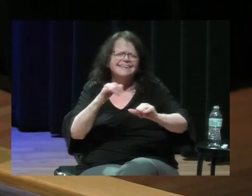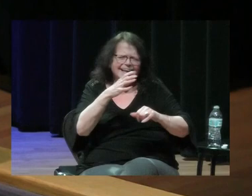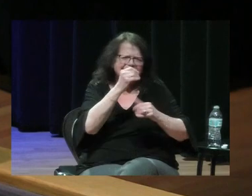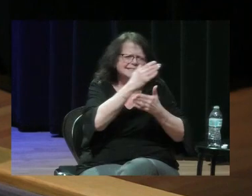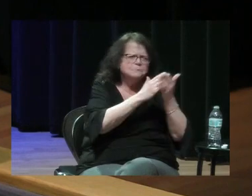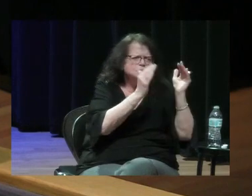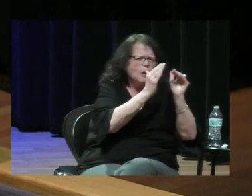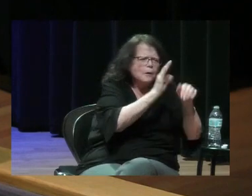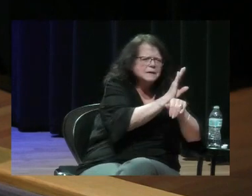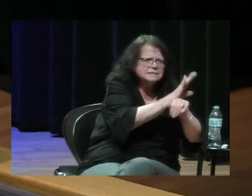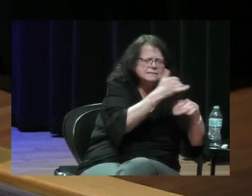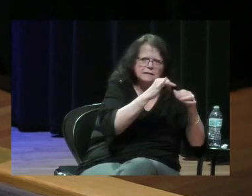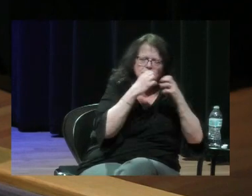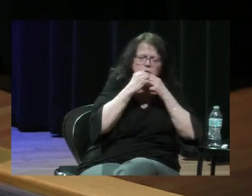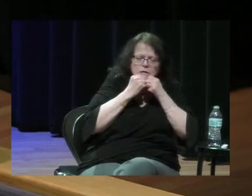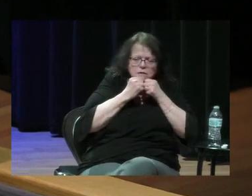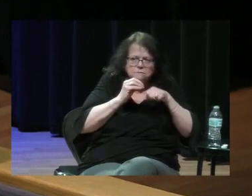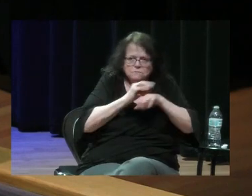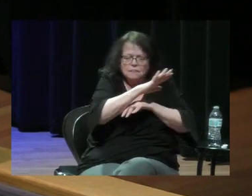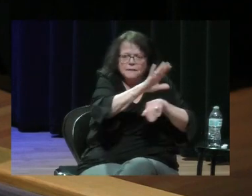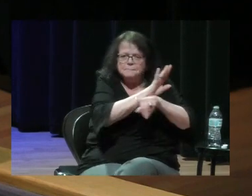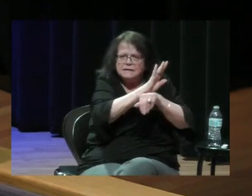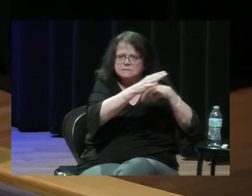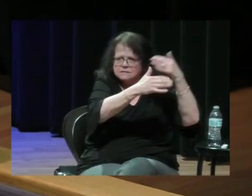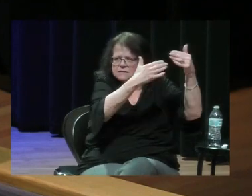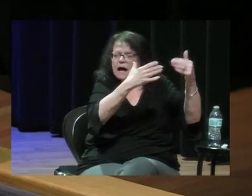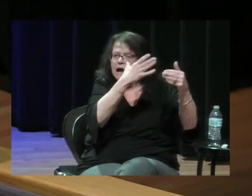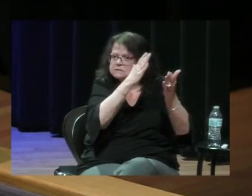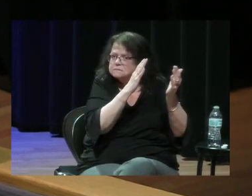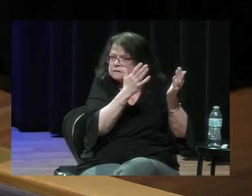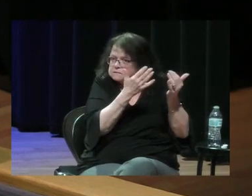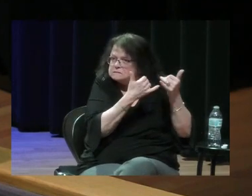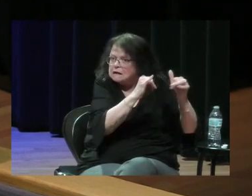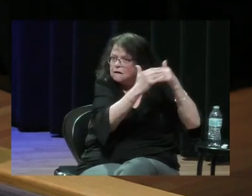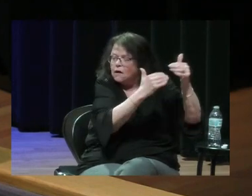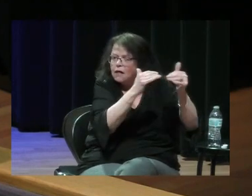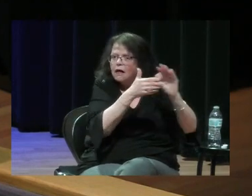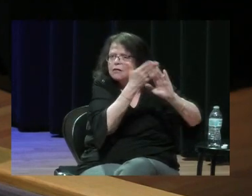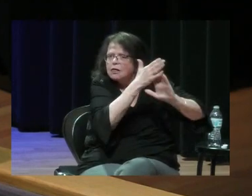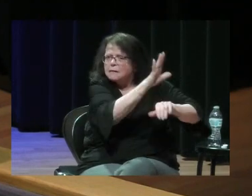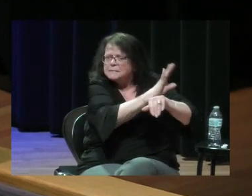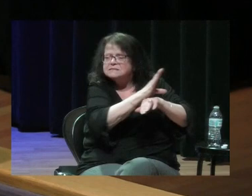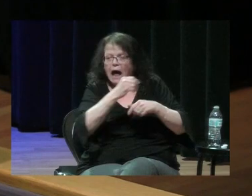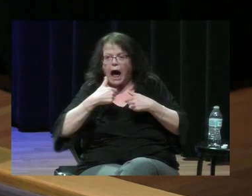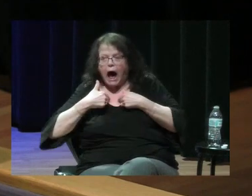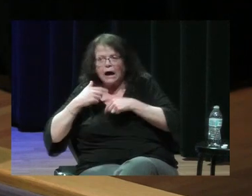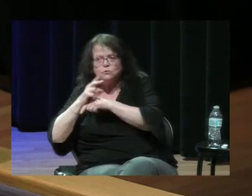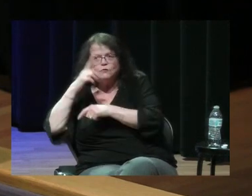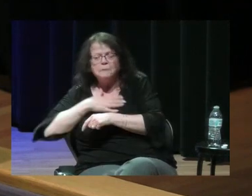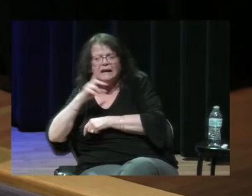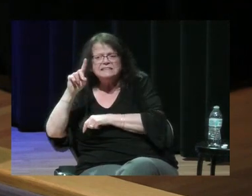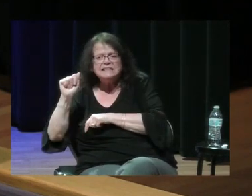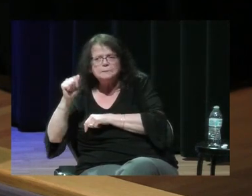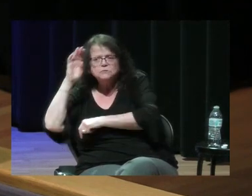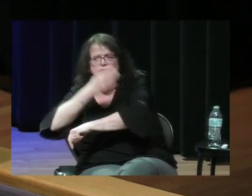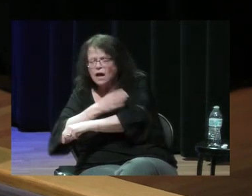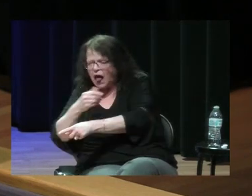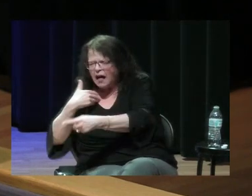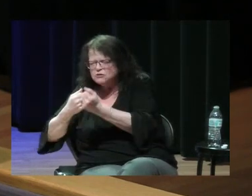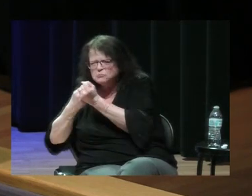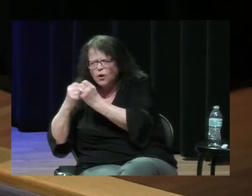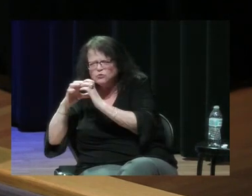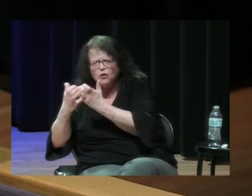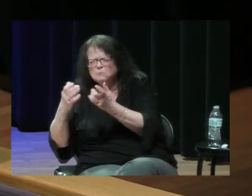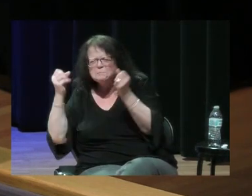businesses' lives and some people's lives. And I use it a lot for my disabled son because I have support groups on there with thousands